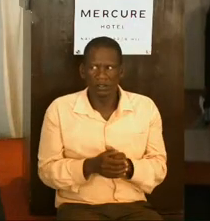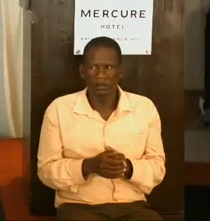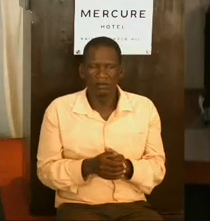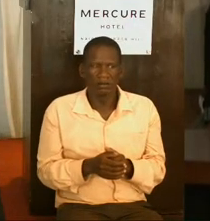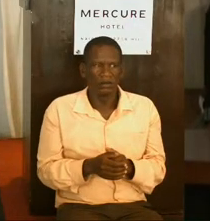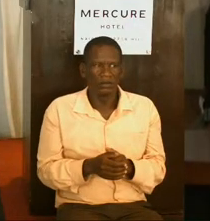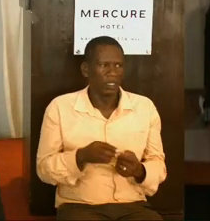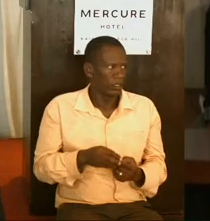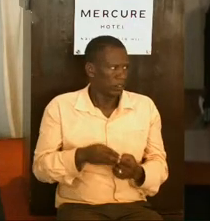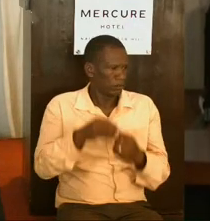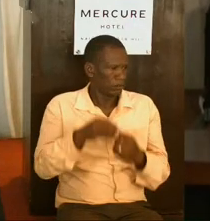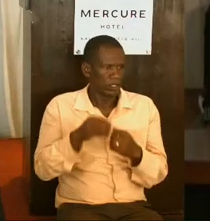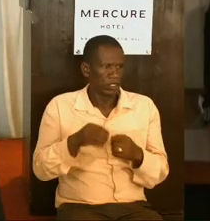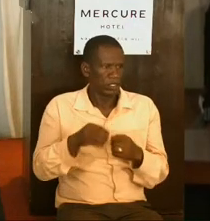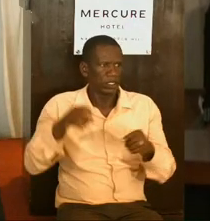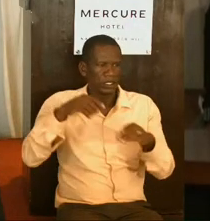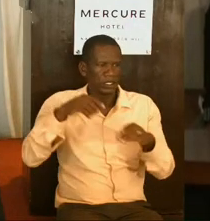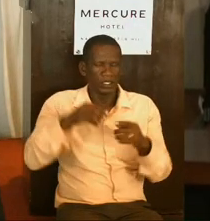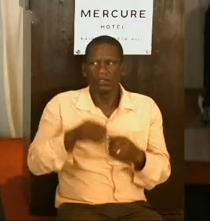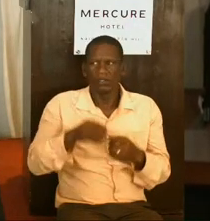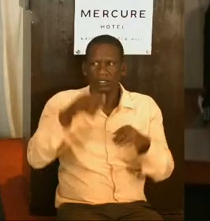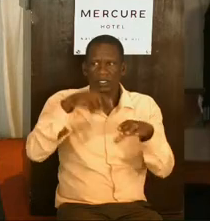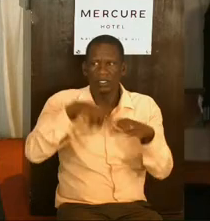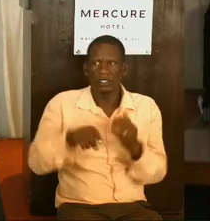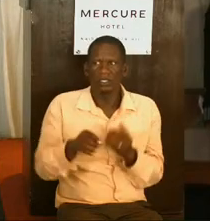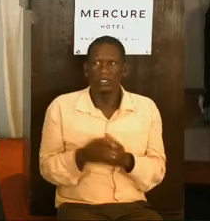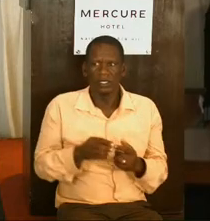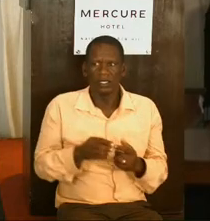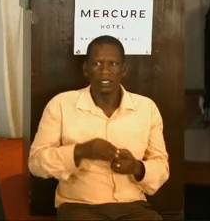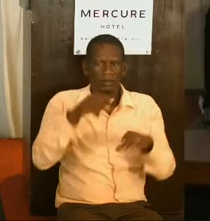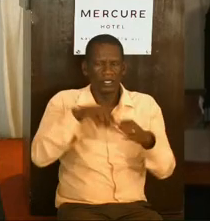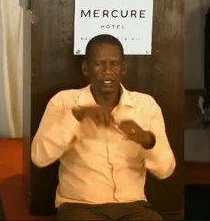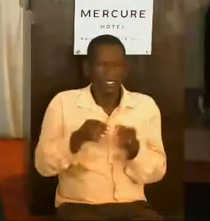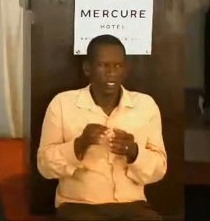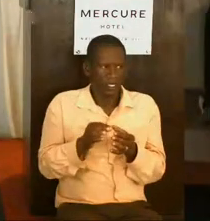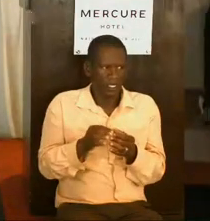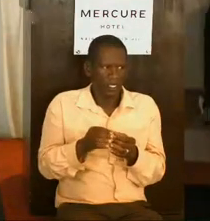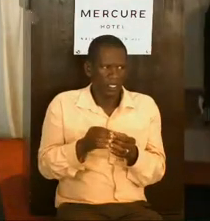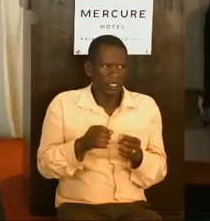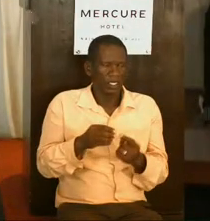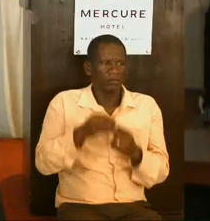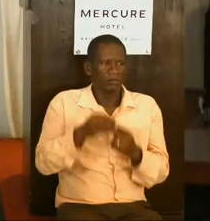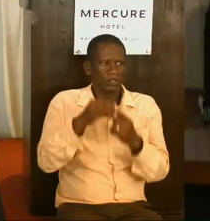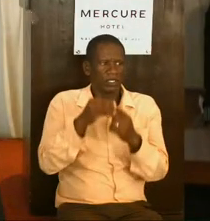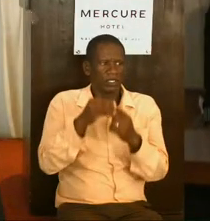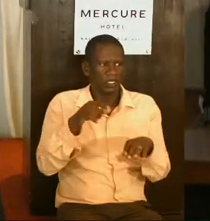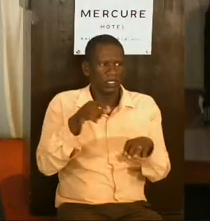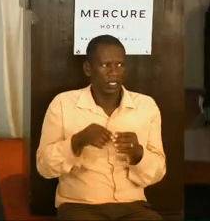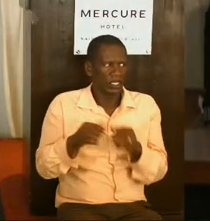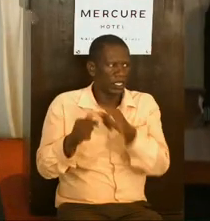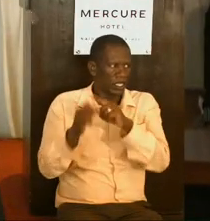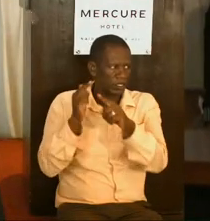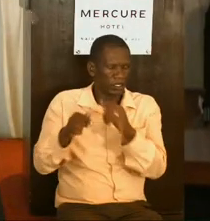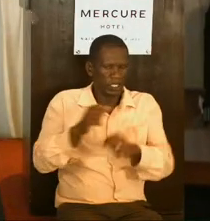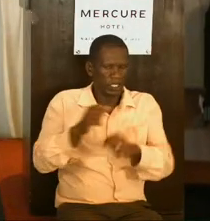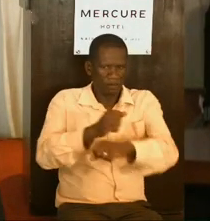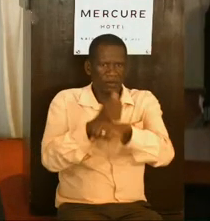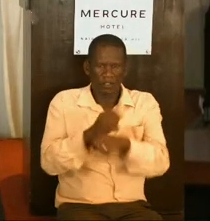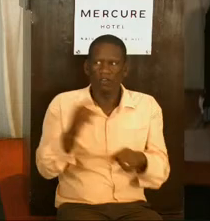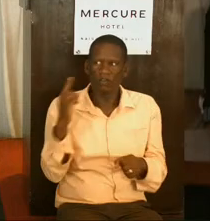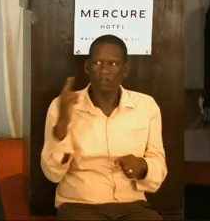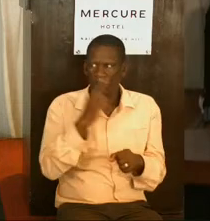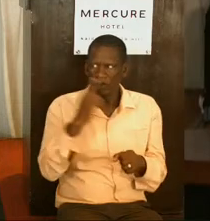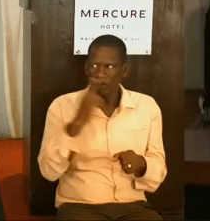particularly in extensive and you know extensive experience in prevention of